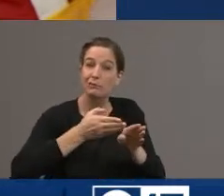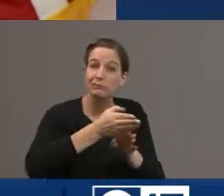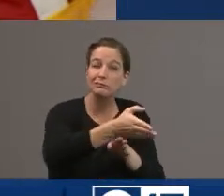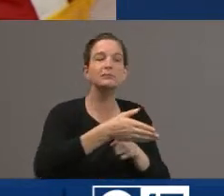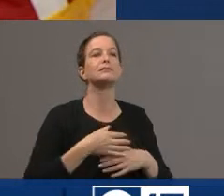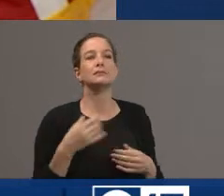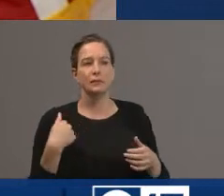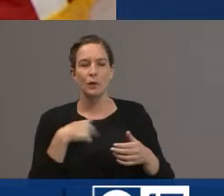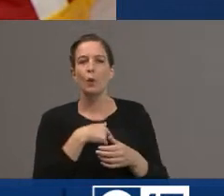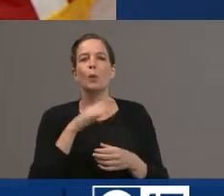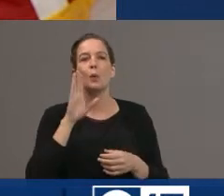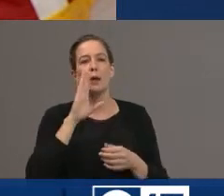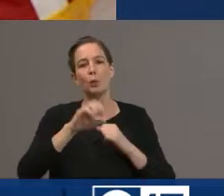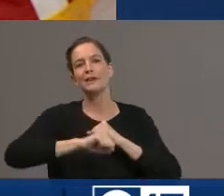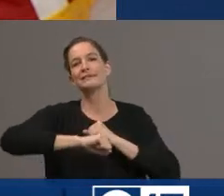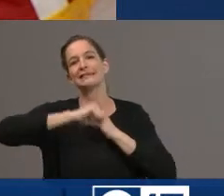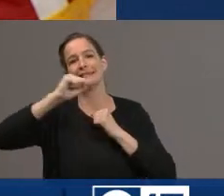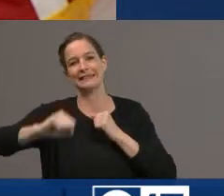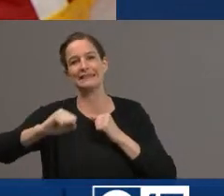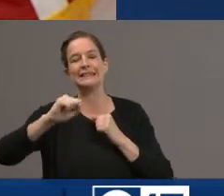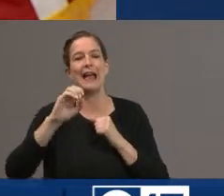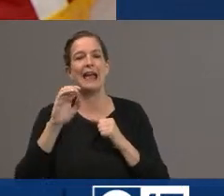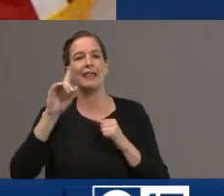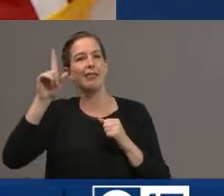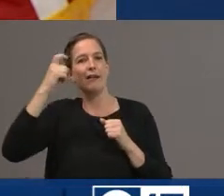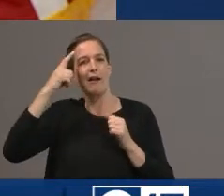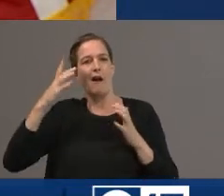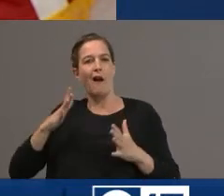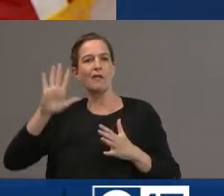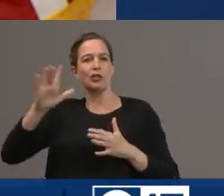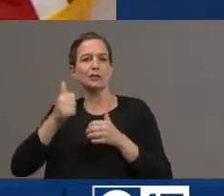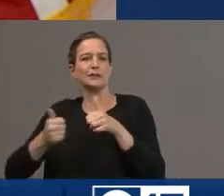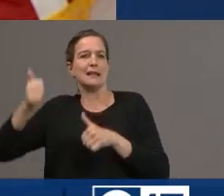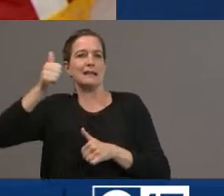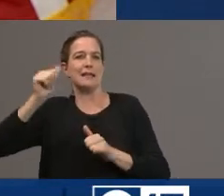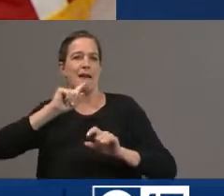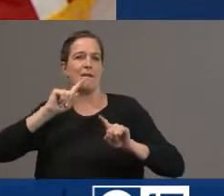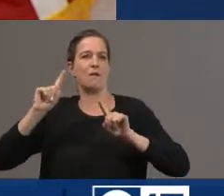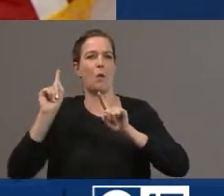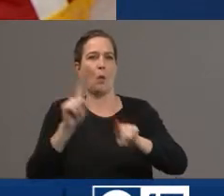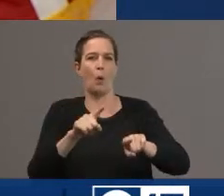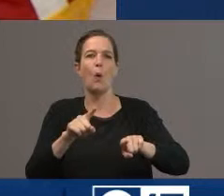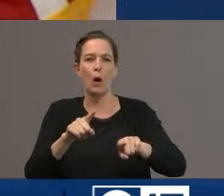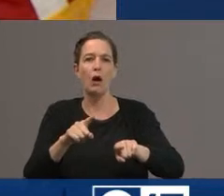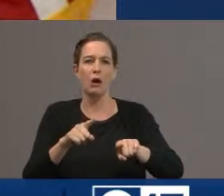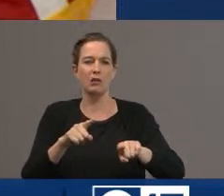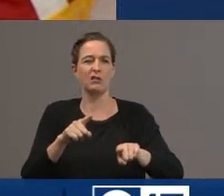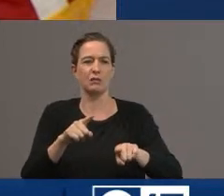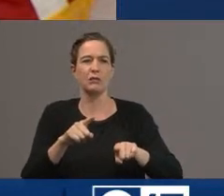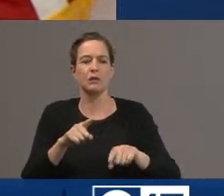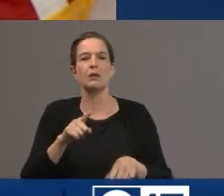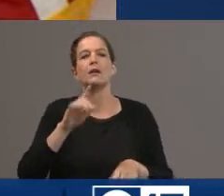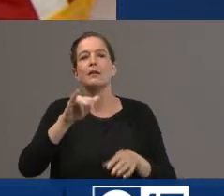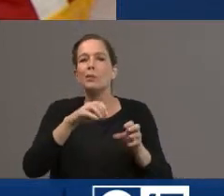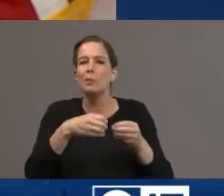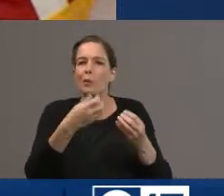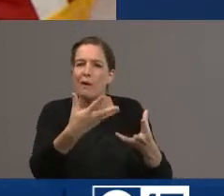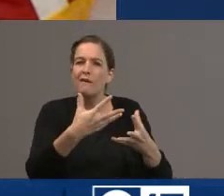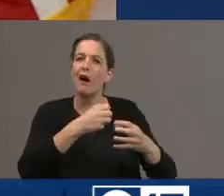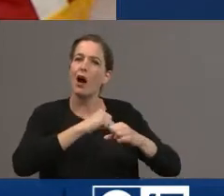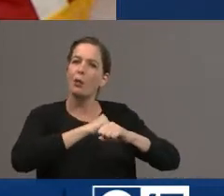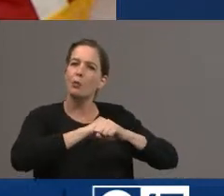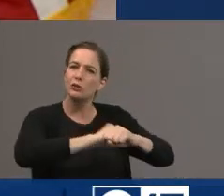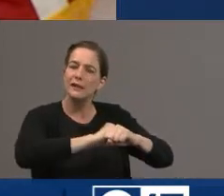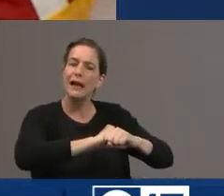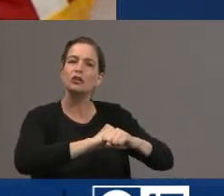executive order. So this was an executive order that was issued a couple of months ago, providing liability and protection to